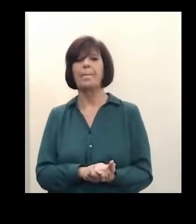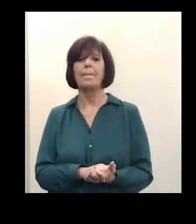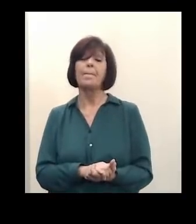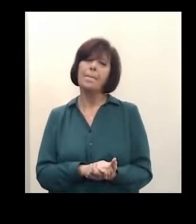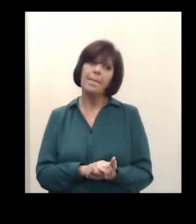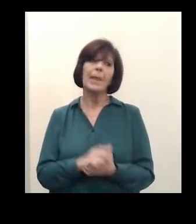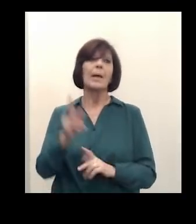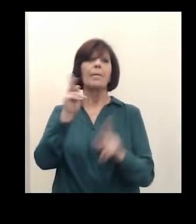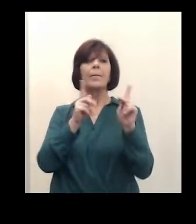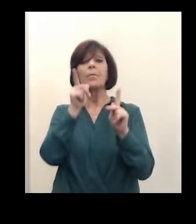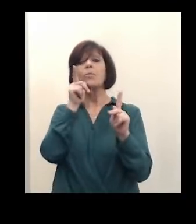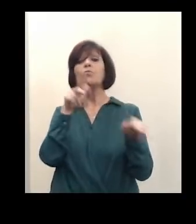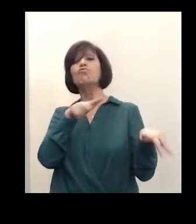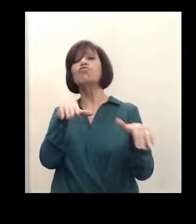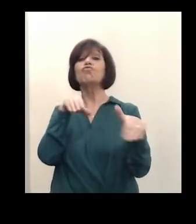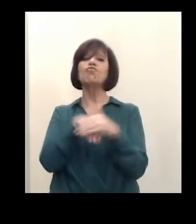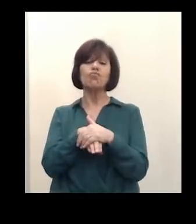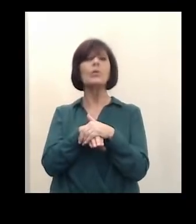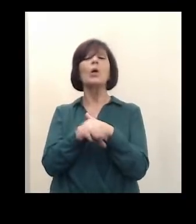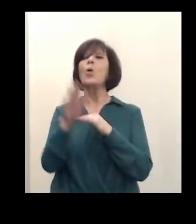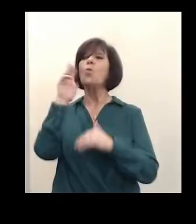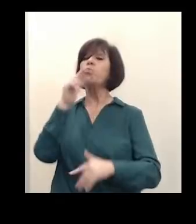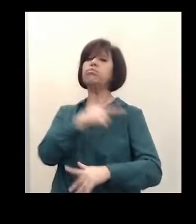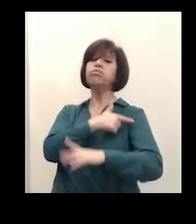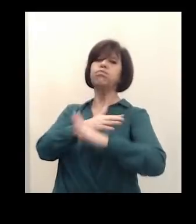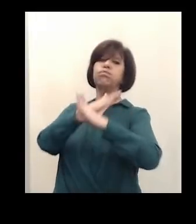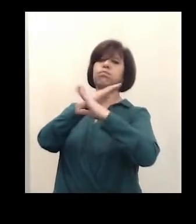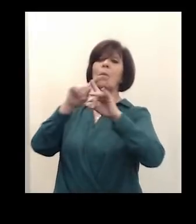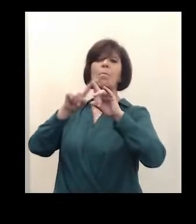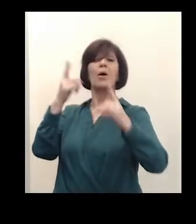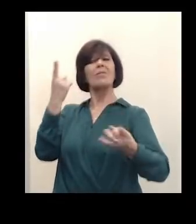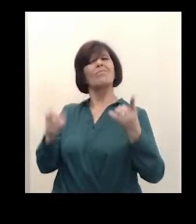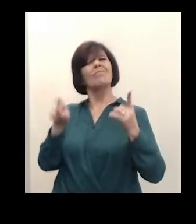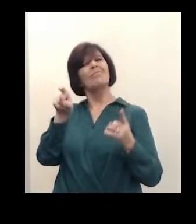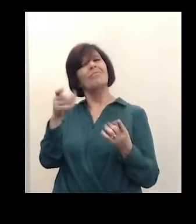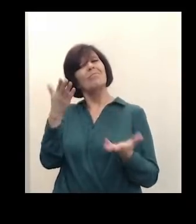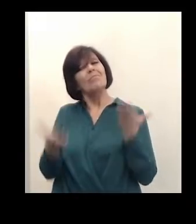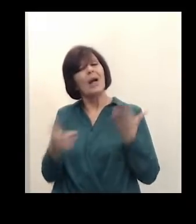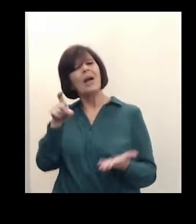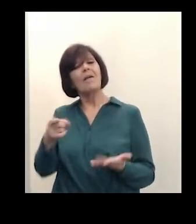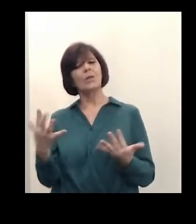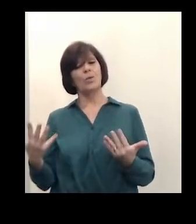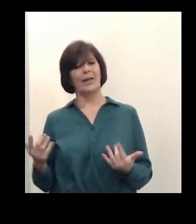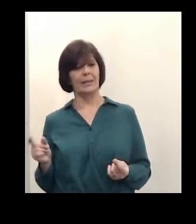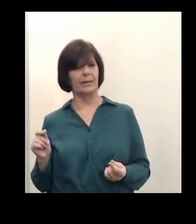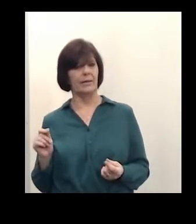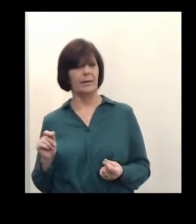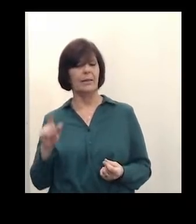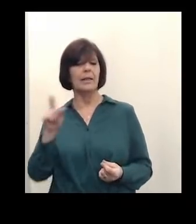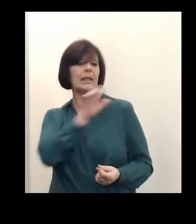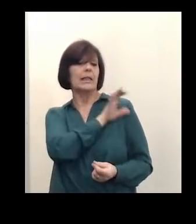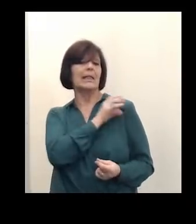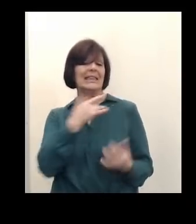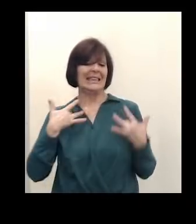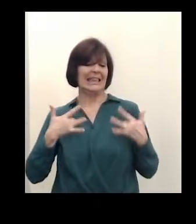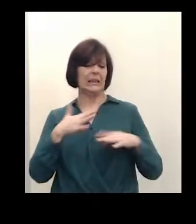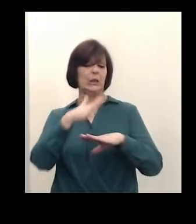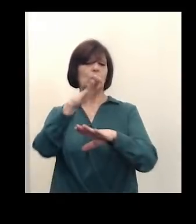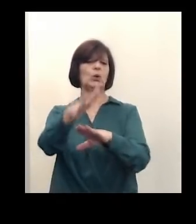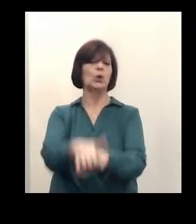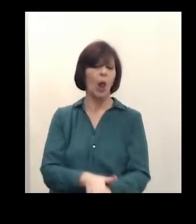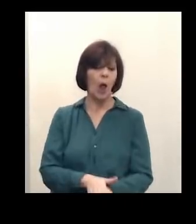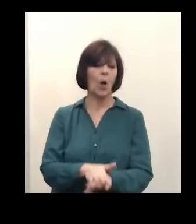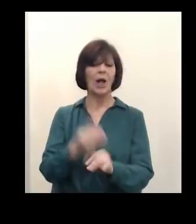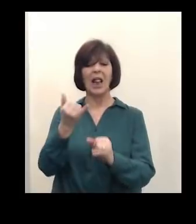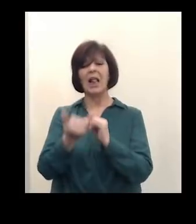people who walk in, we will vaccinate you, but you might have to wait a little while. Our clinics usually slow down at the last couple hours